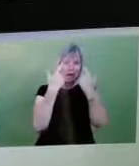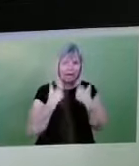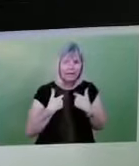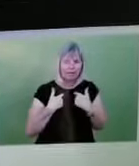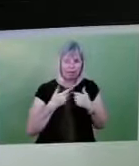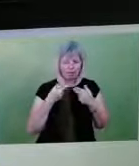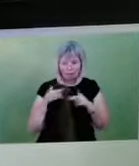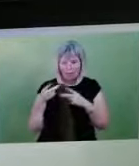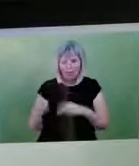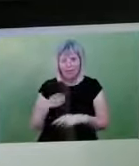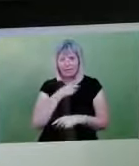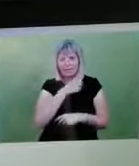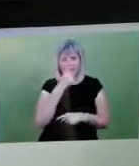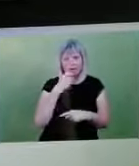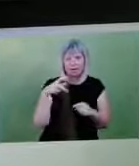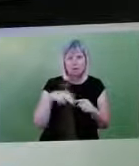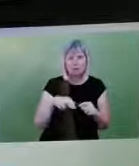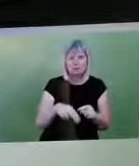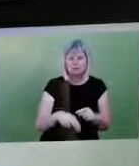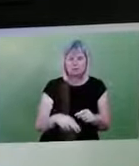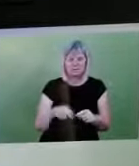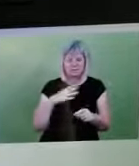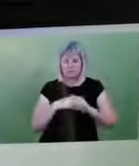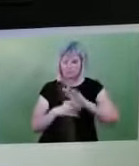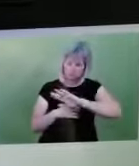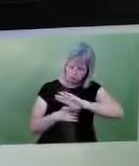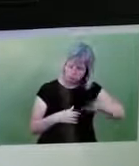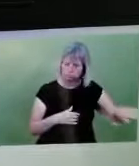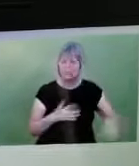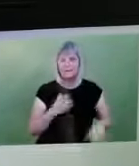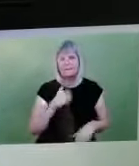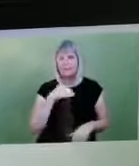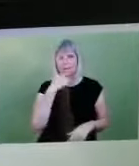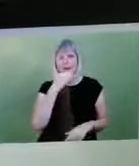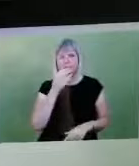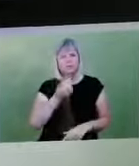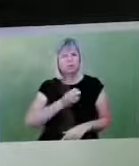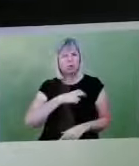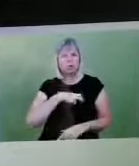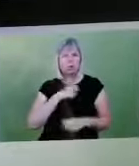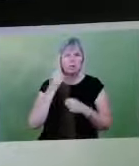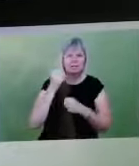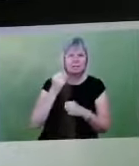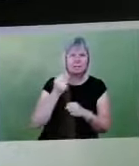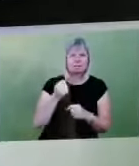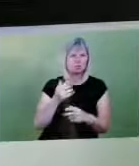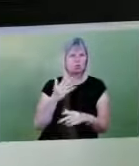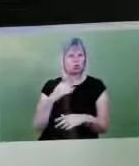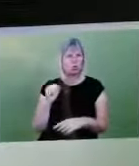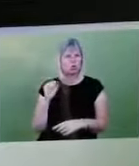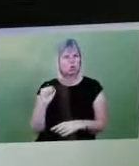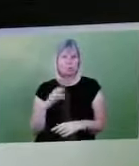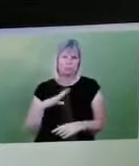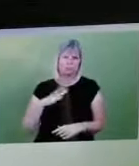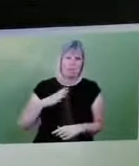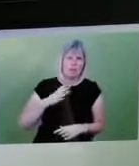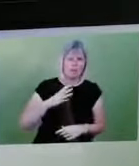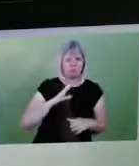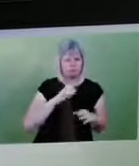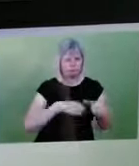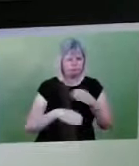step aside. There are plenty of good trade unionists, socialists and community campaigners who would be prepared to take their place. Our message is a